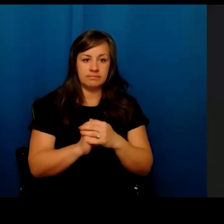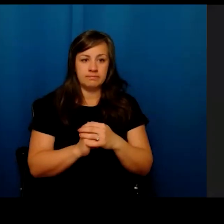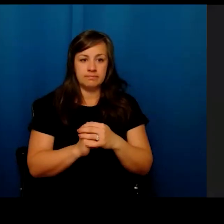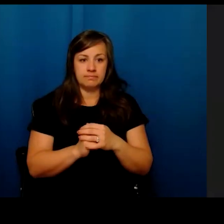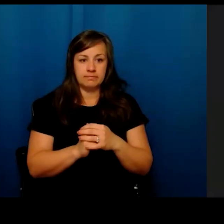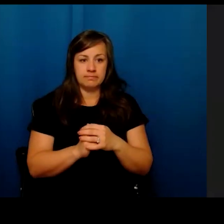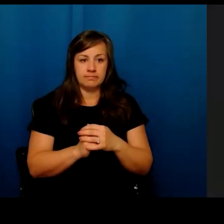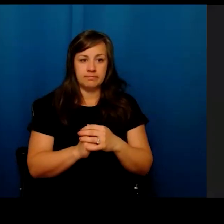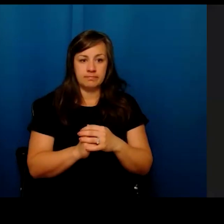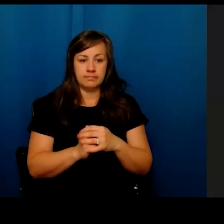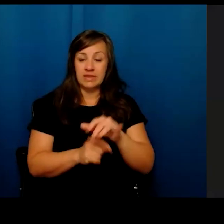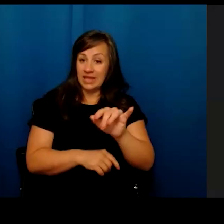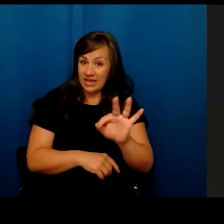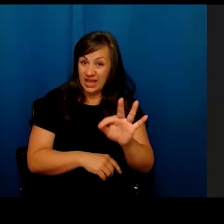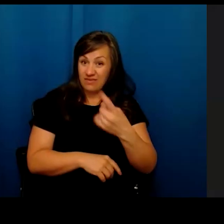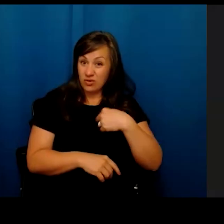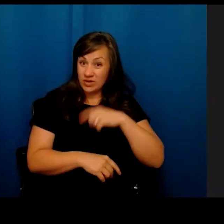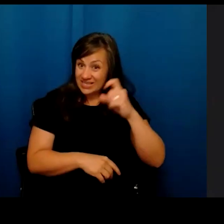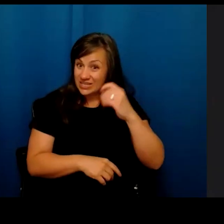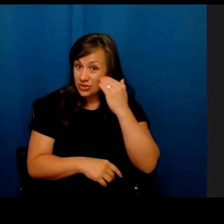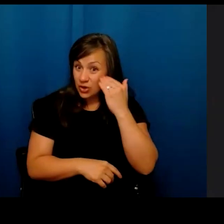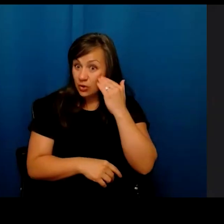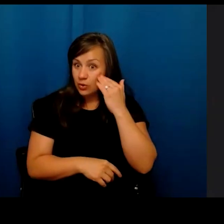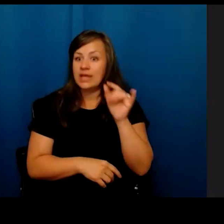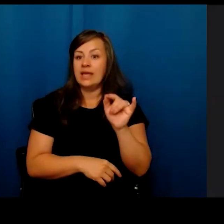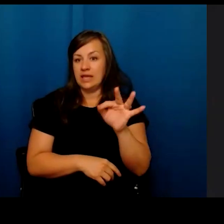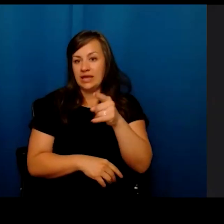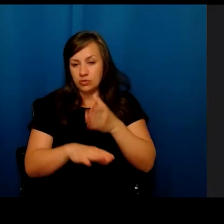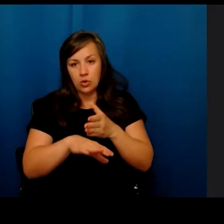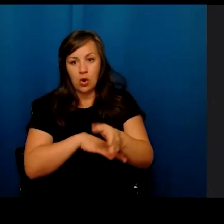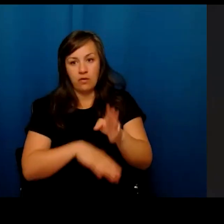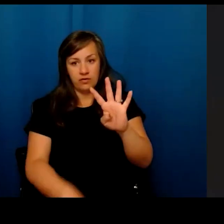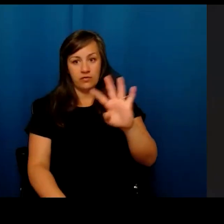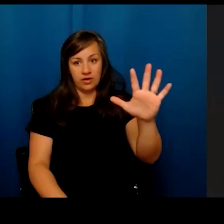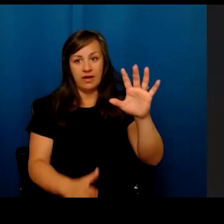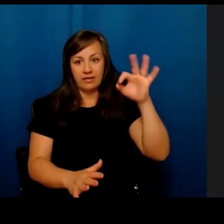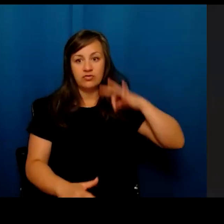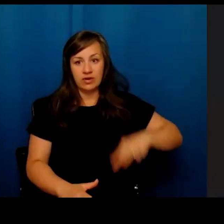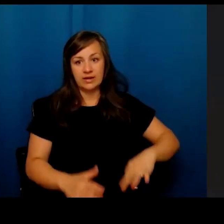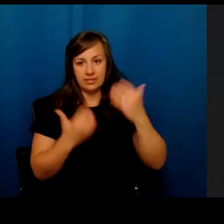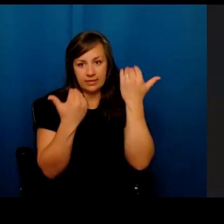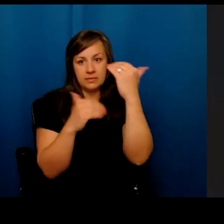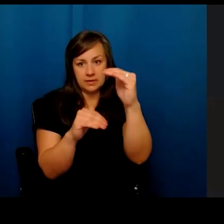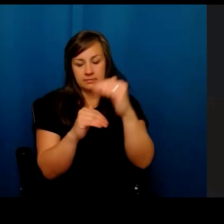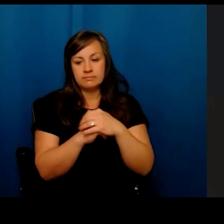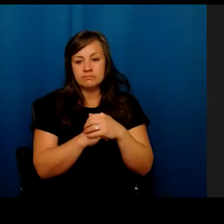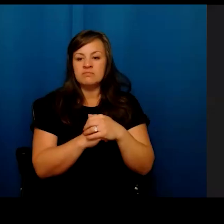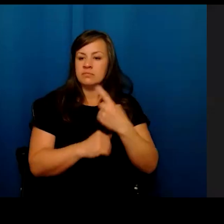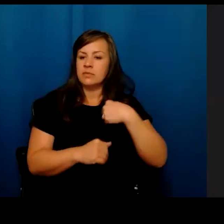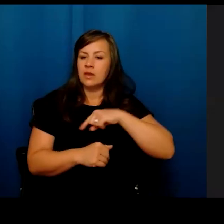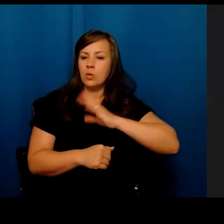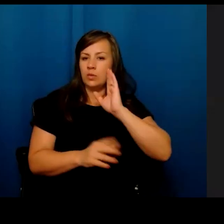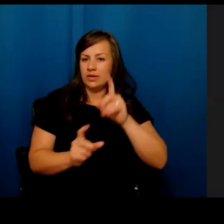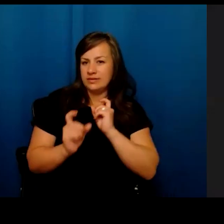if you're going over that 45 credit limit, because then you need permission from my department. And